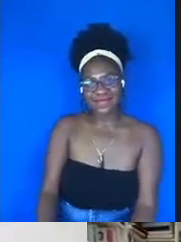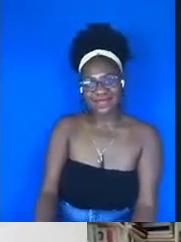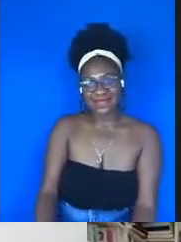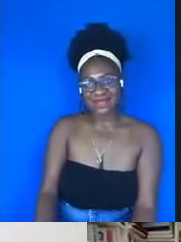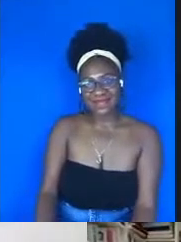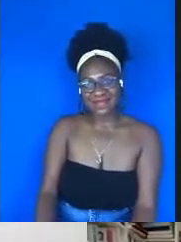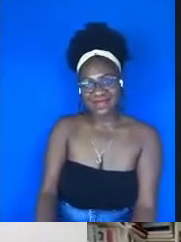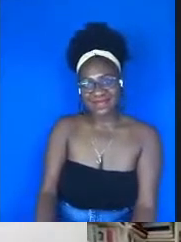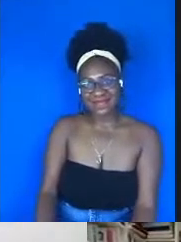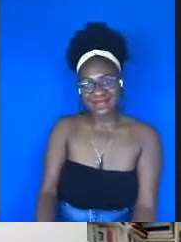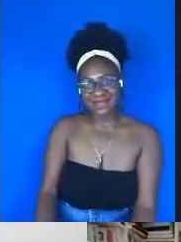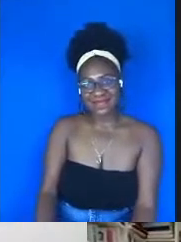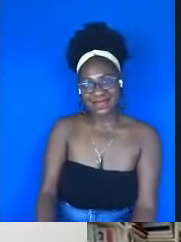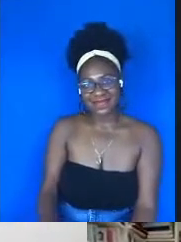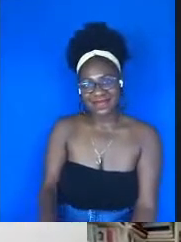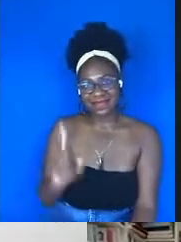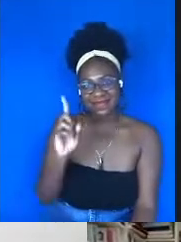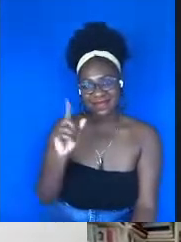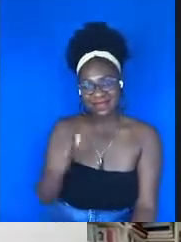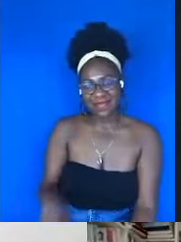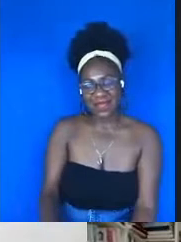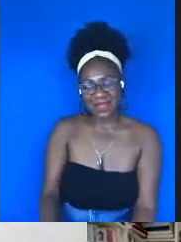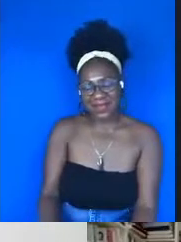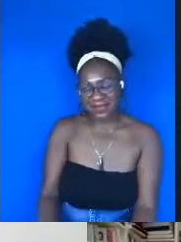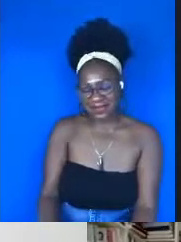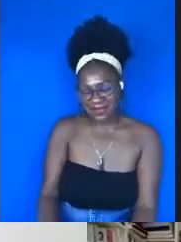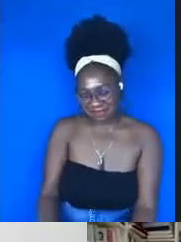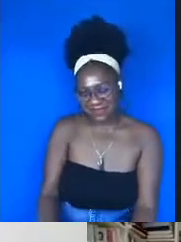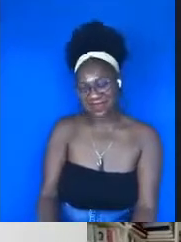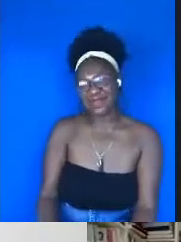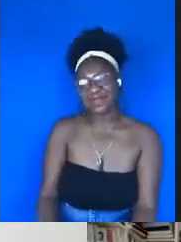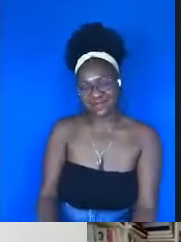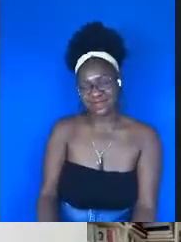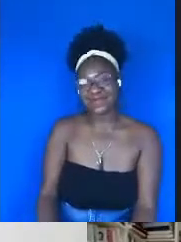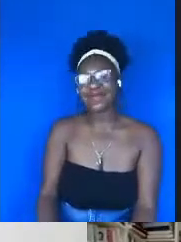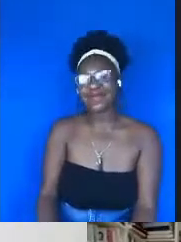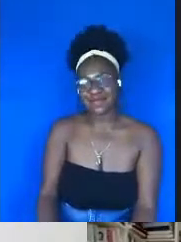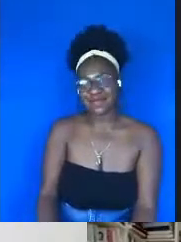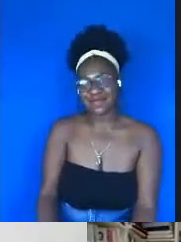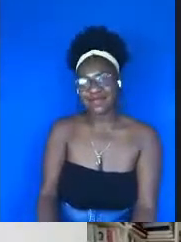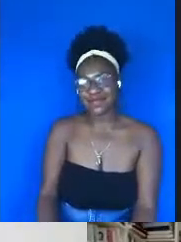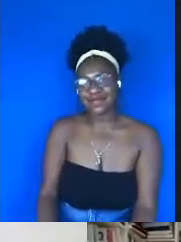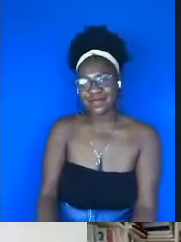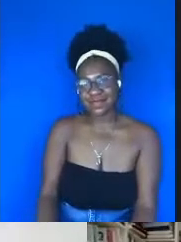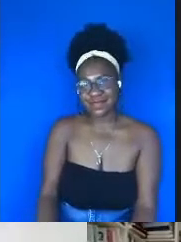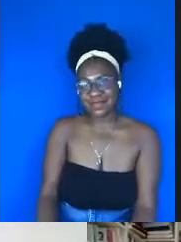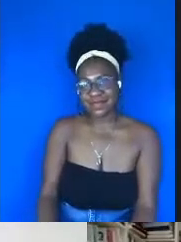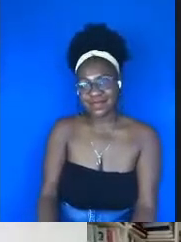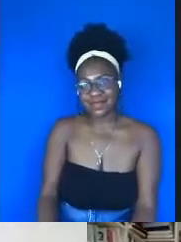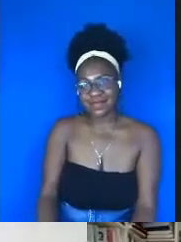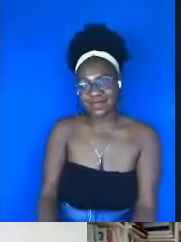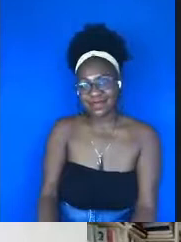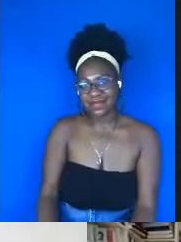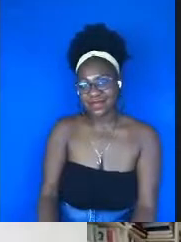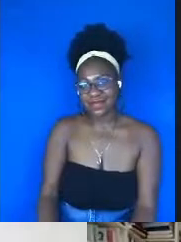reclamation, I think, of language and of space by women of color in a play that traditionally is so